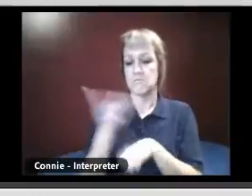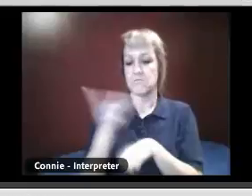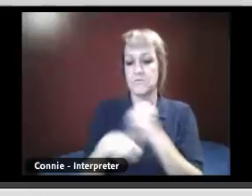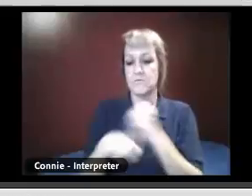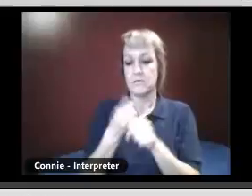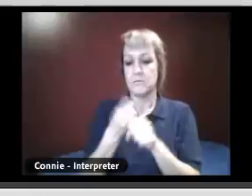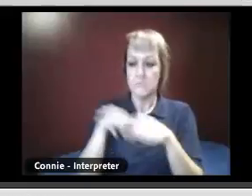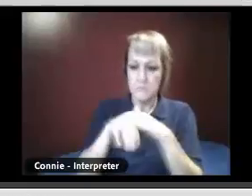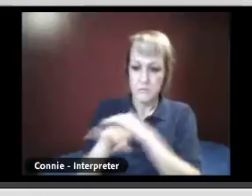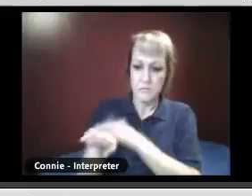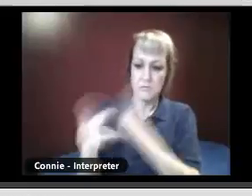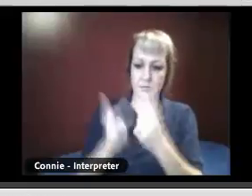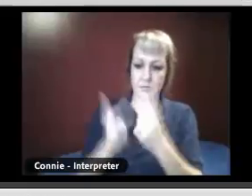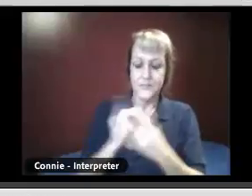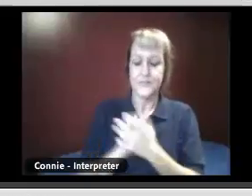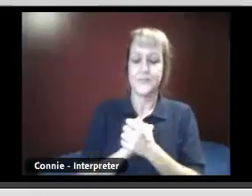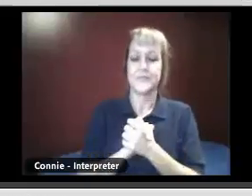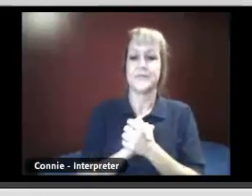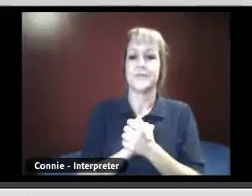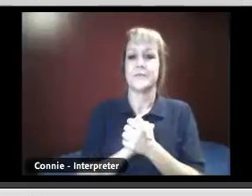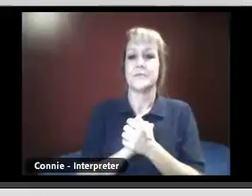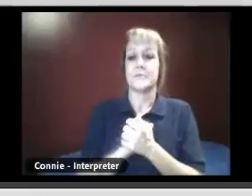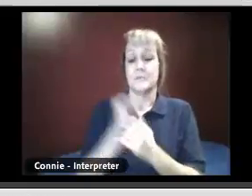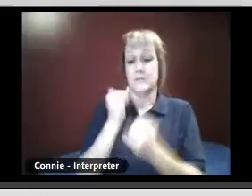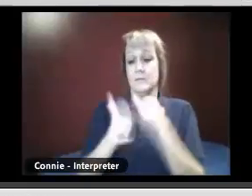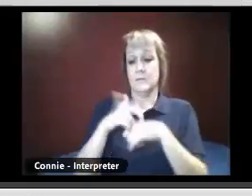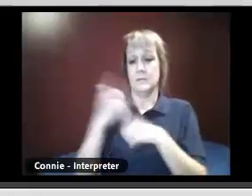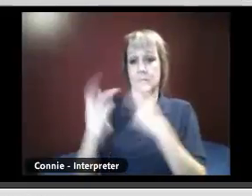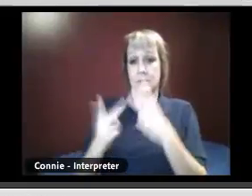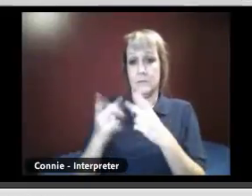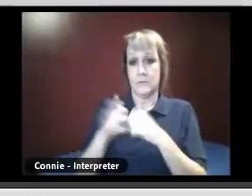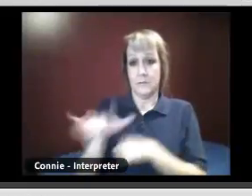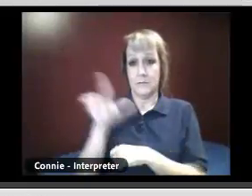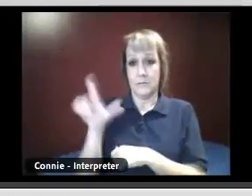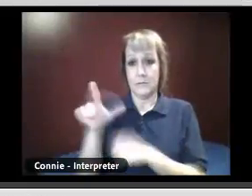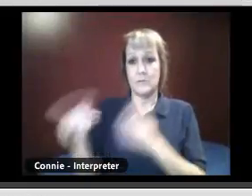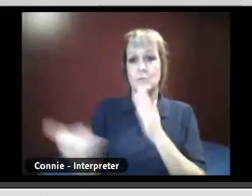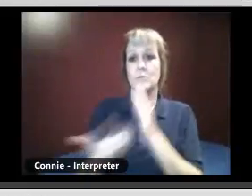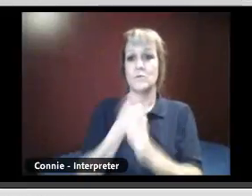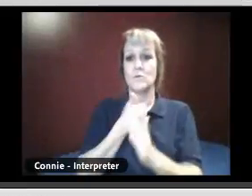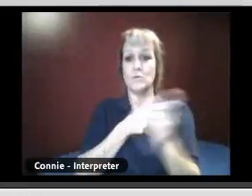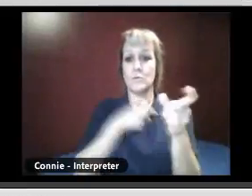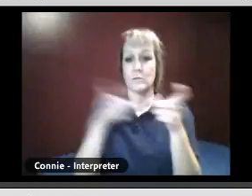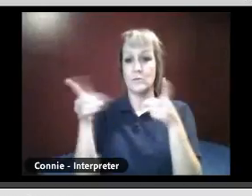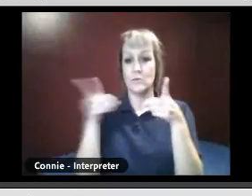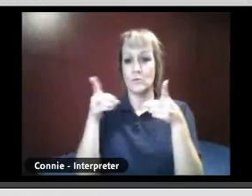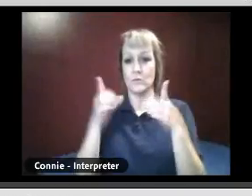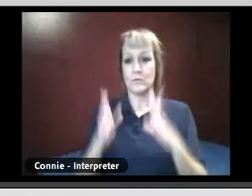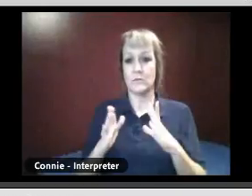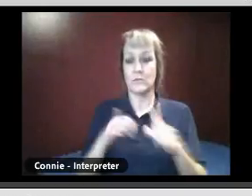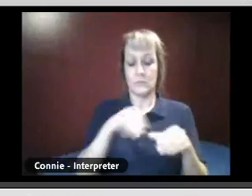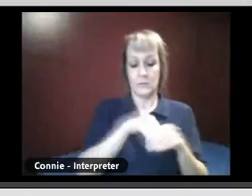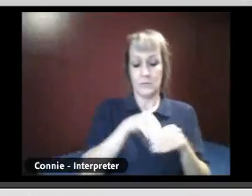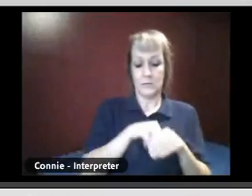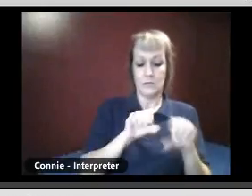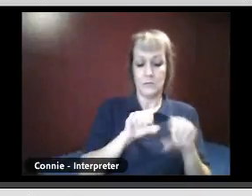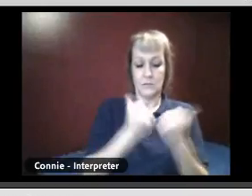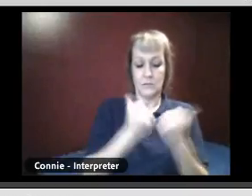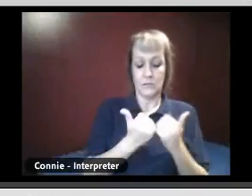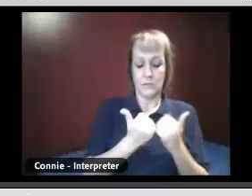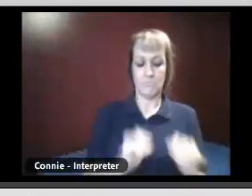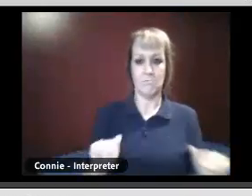and visit. And this last visit, they had a new director who was somebody who was promoted from within that